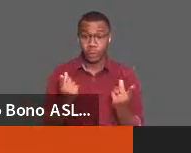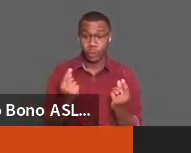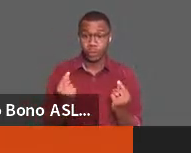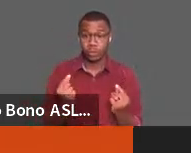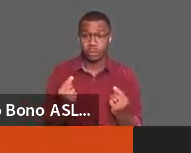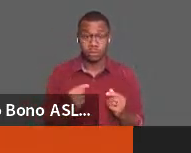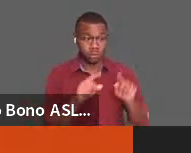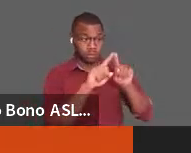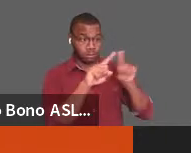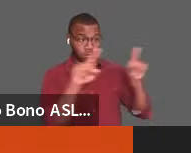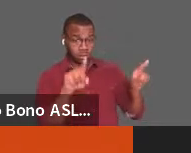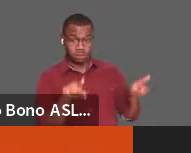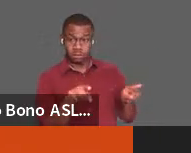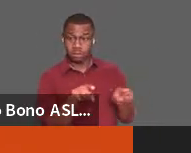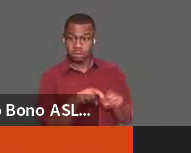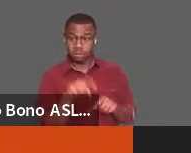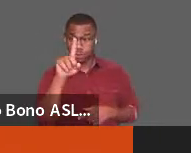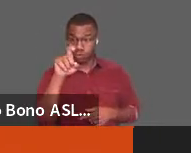and